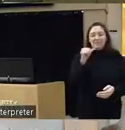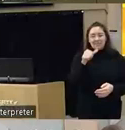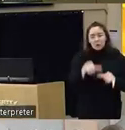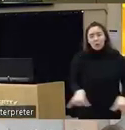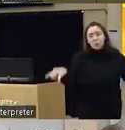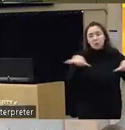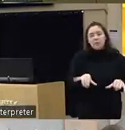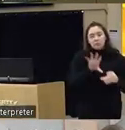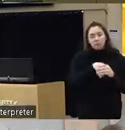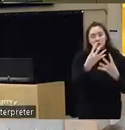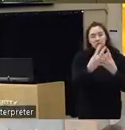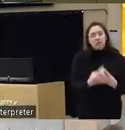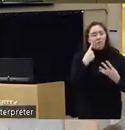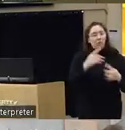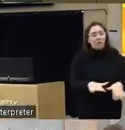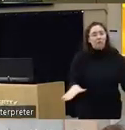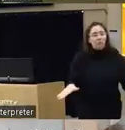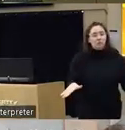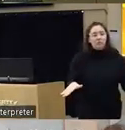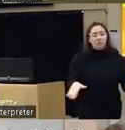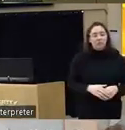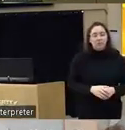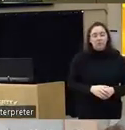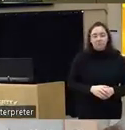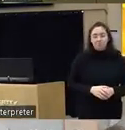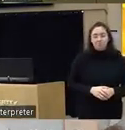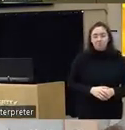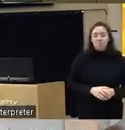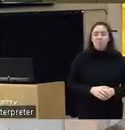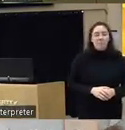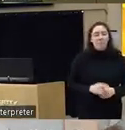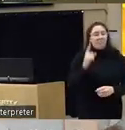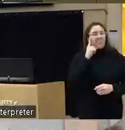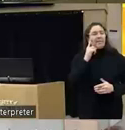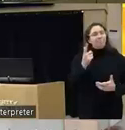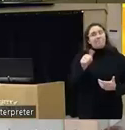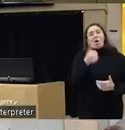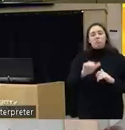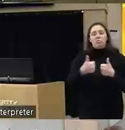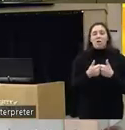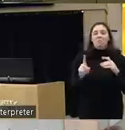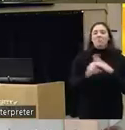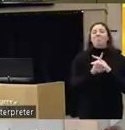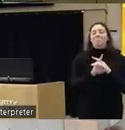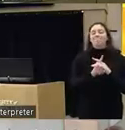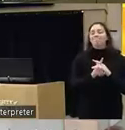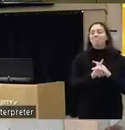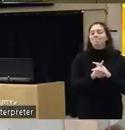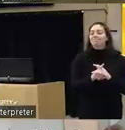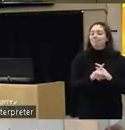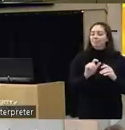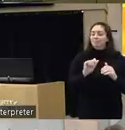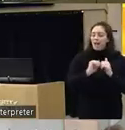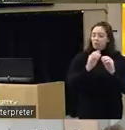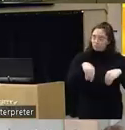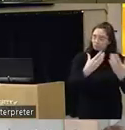of the screening of pediatrics to do that. So I think that's an additional challenge that we've had in our implementation,